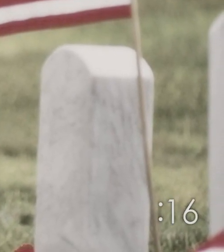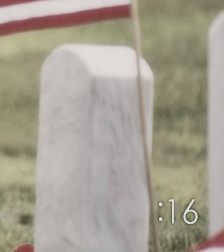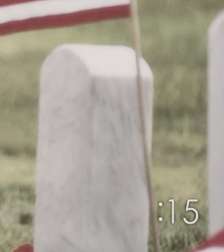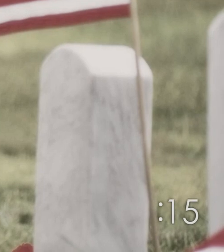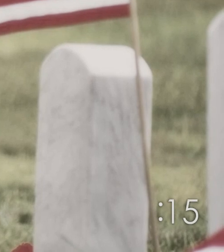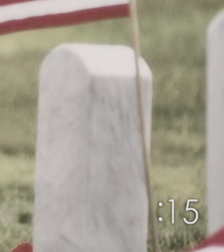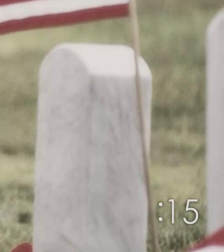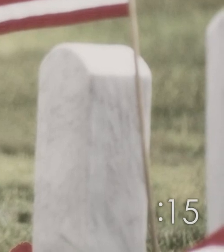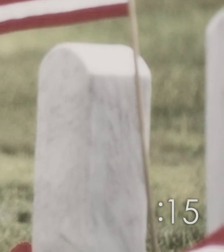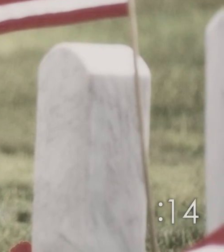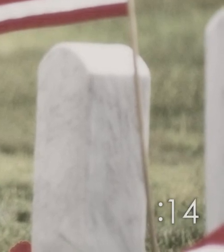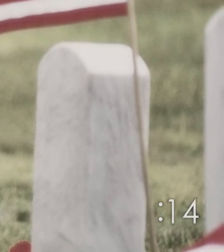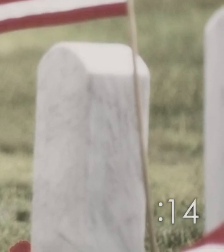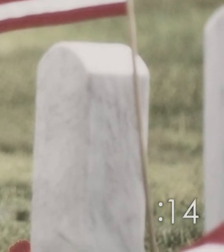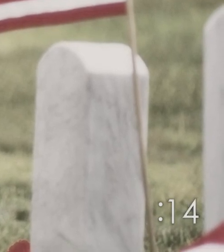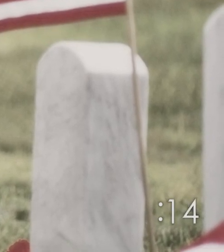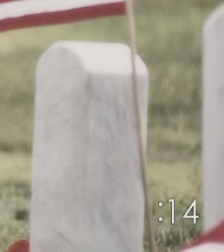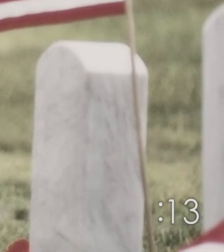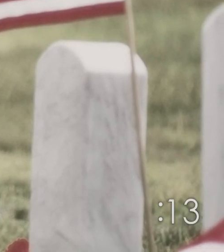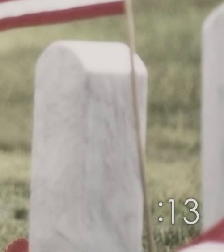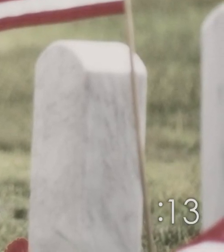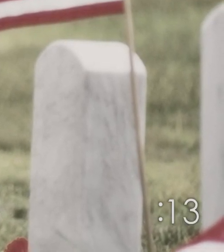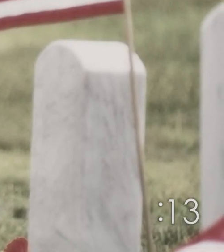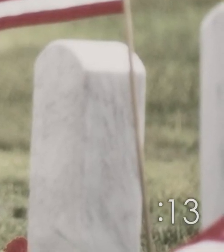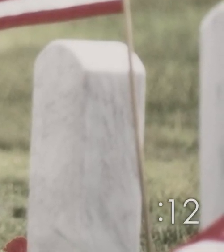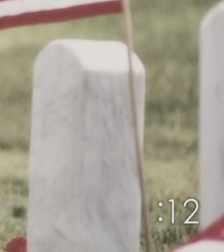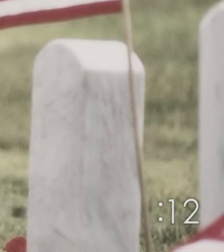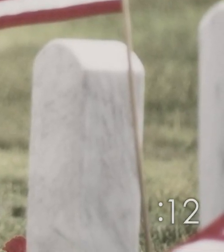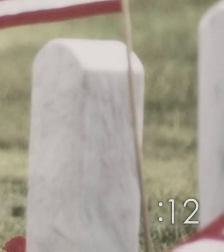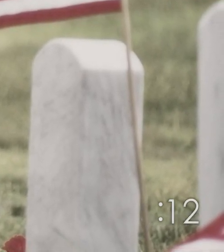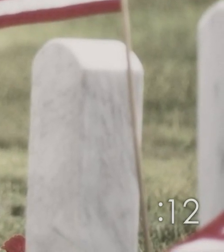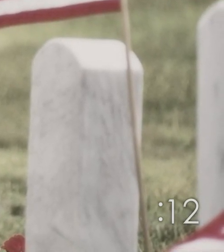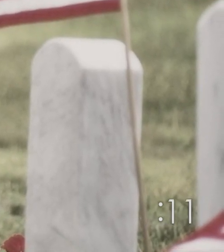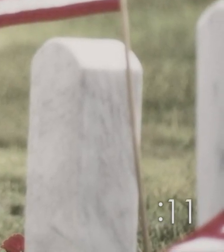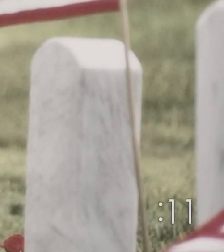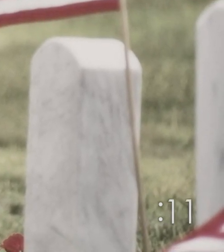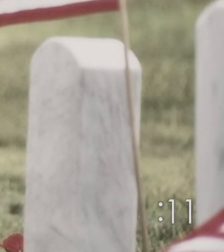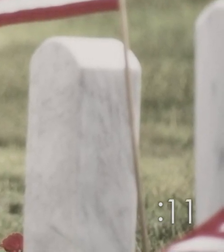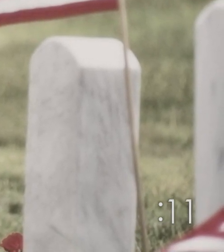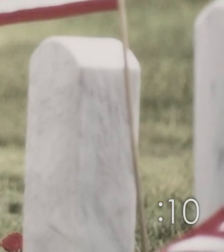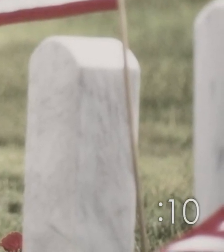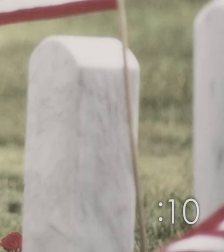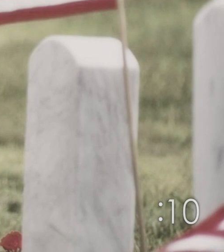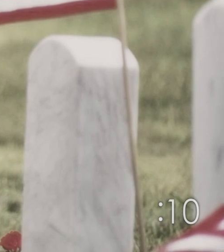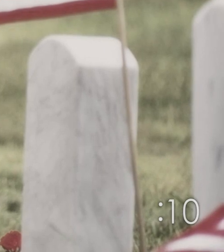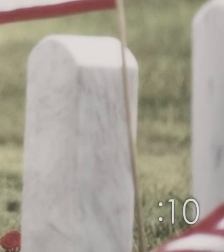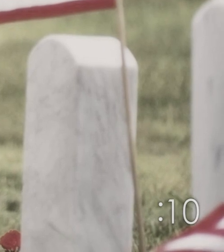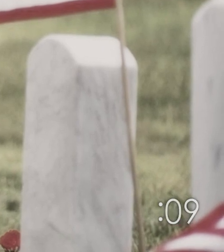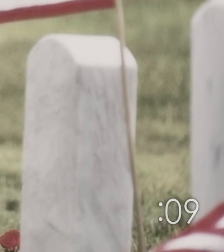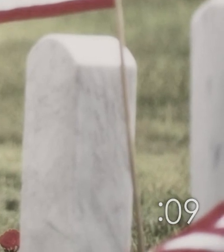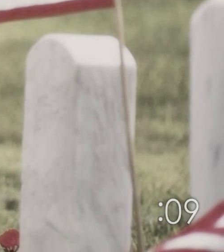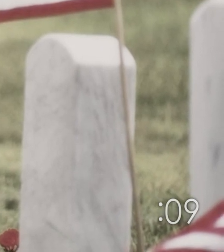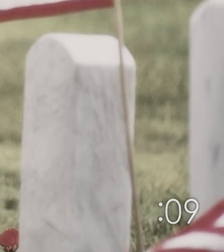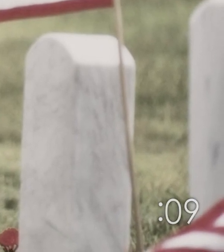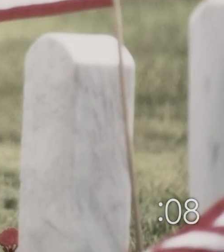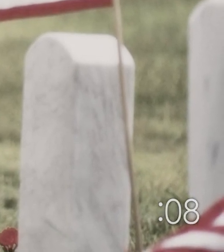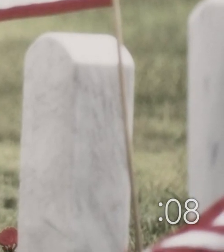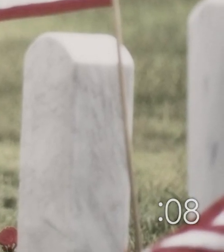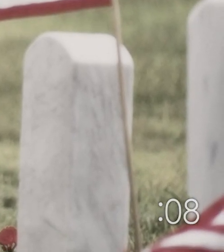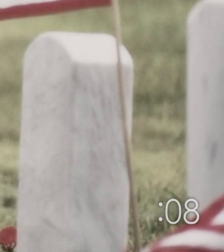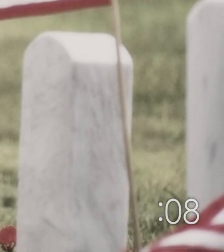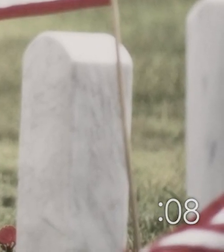Father's house, there's a place for me. I'm a